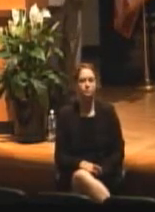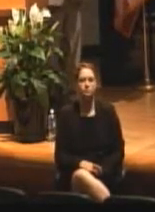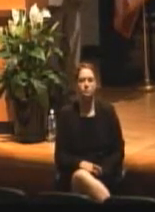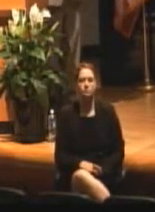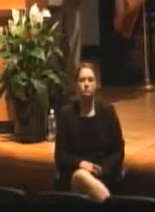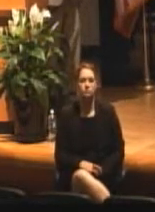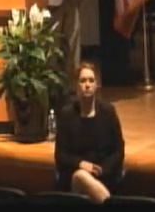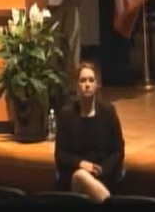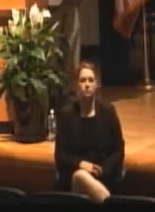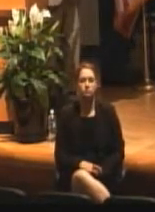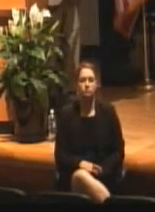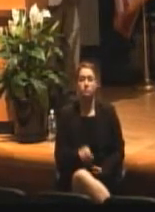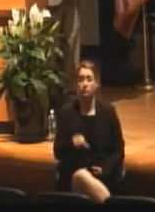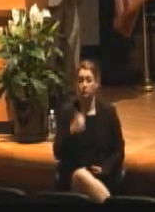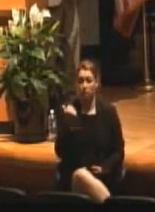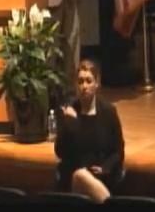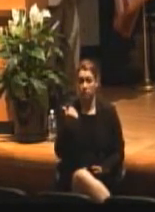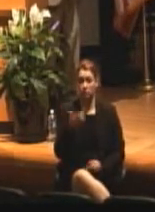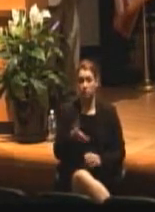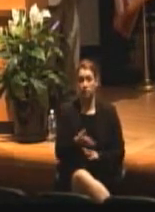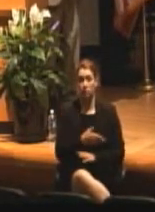Okay. Anything else before I move on?